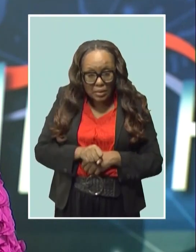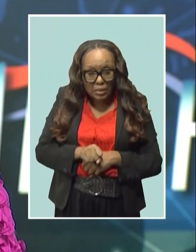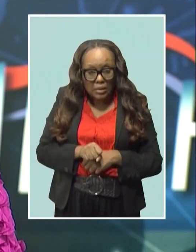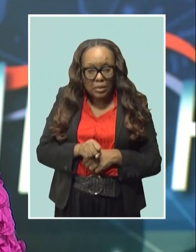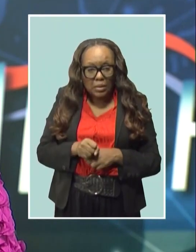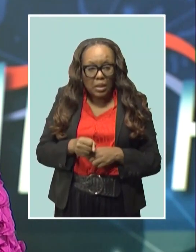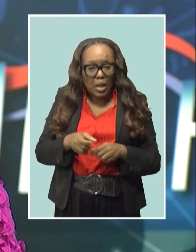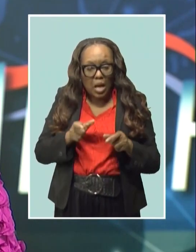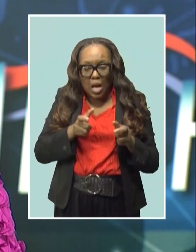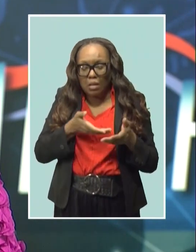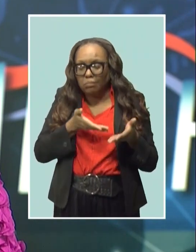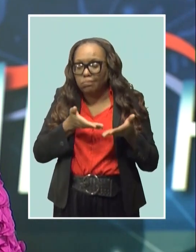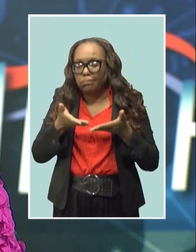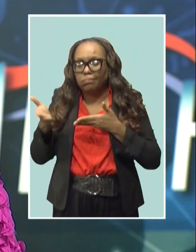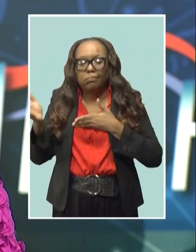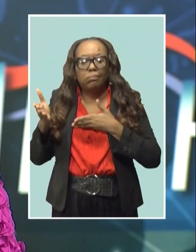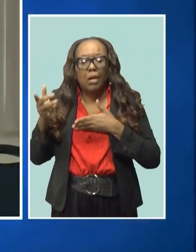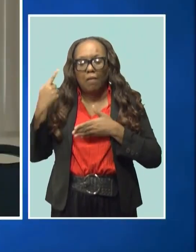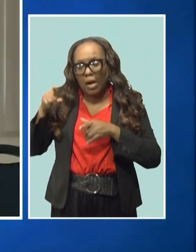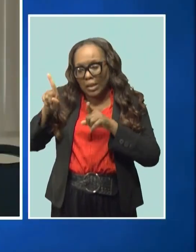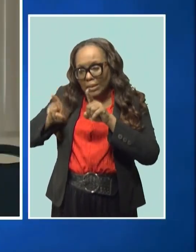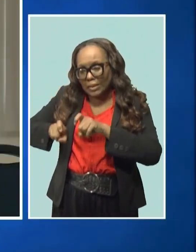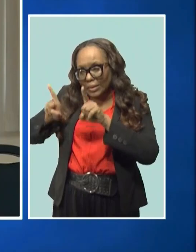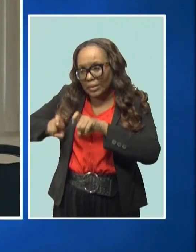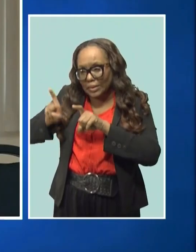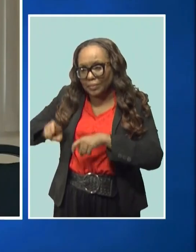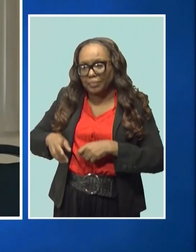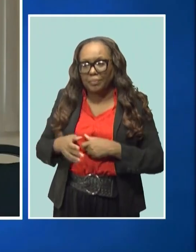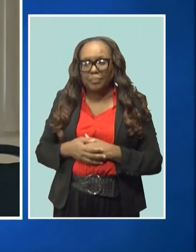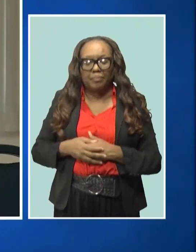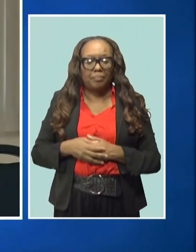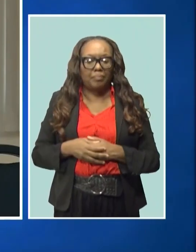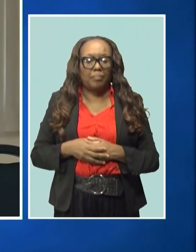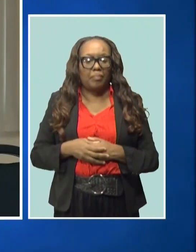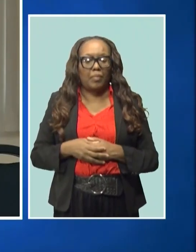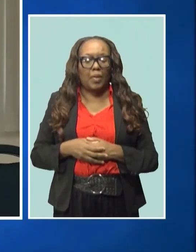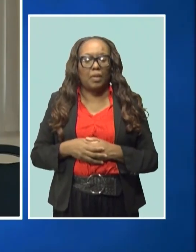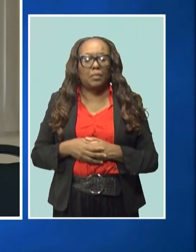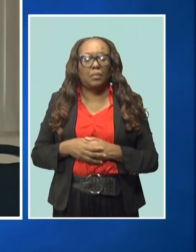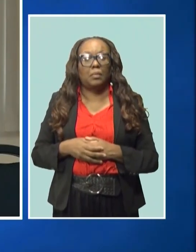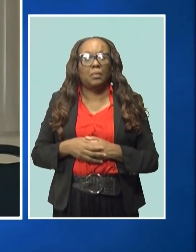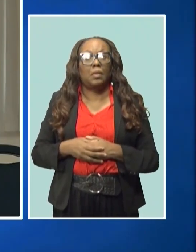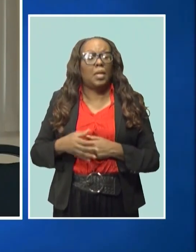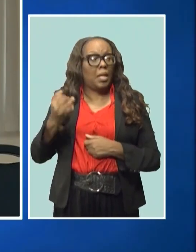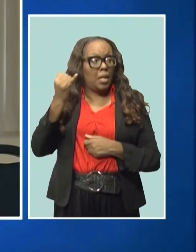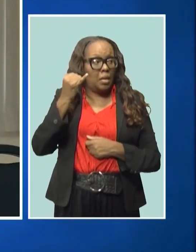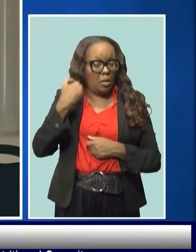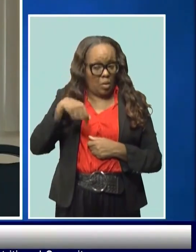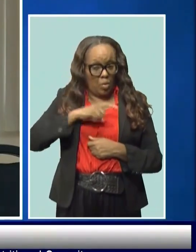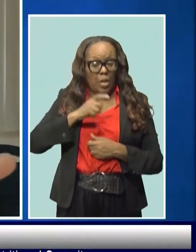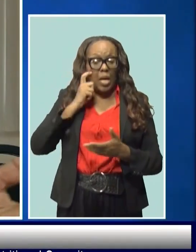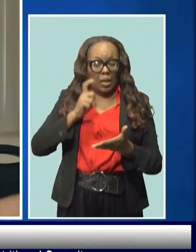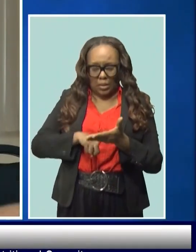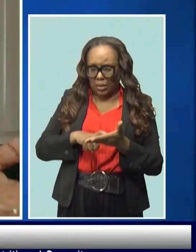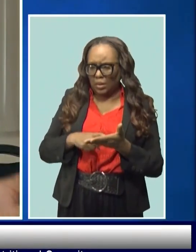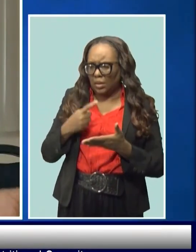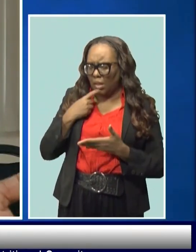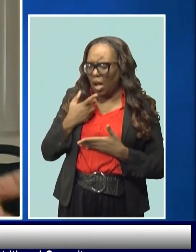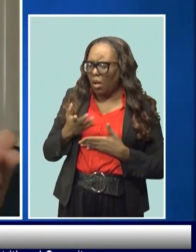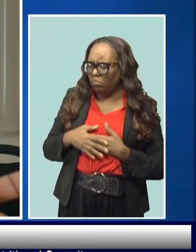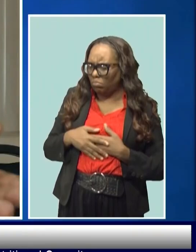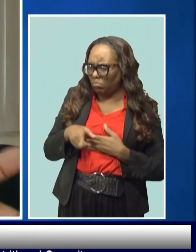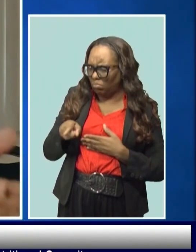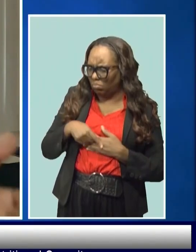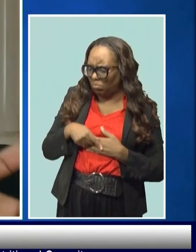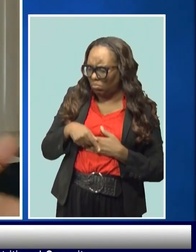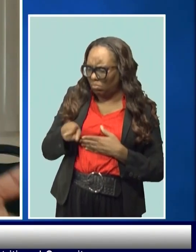public on their findings. If, when we identify it, they said, okay, well, this is something that is new, as most persons are saying,